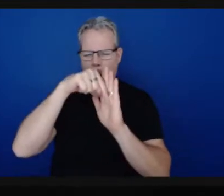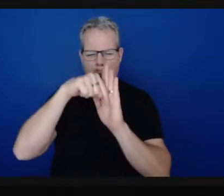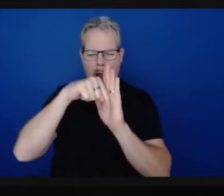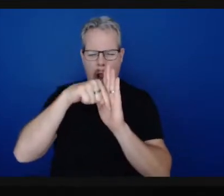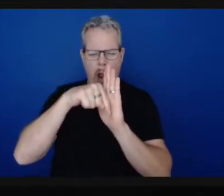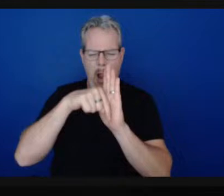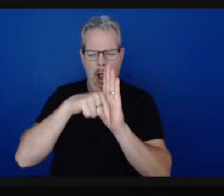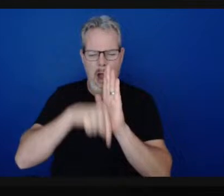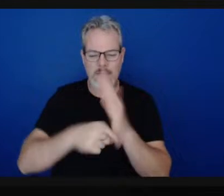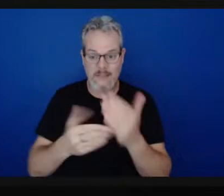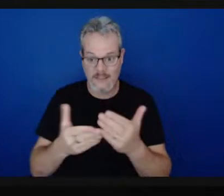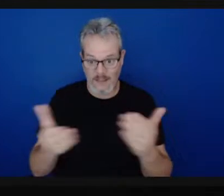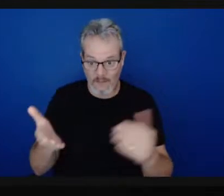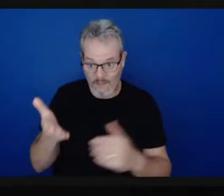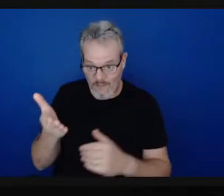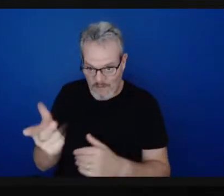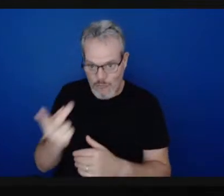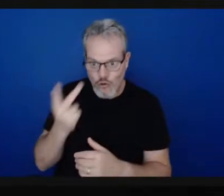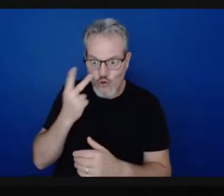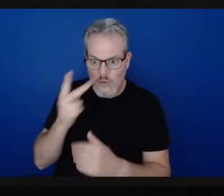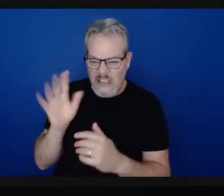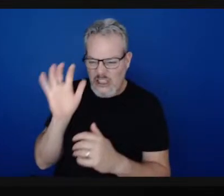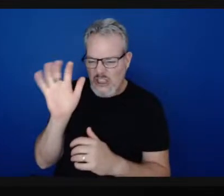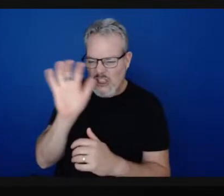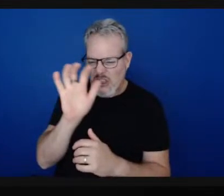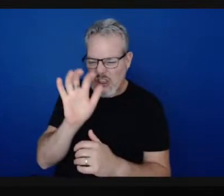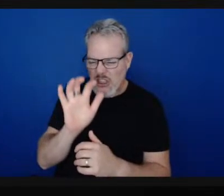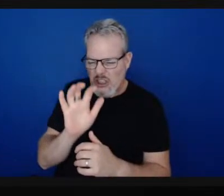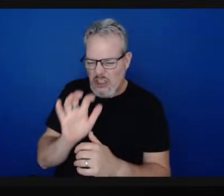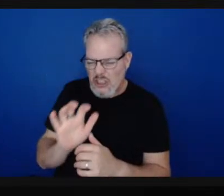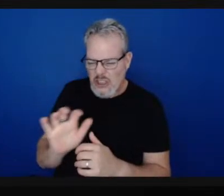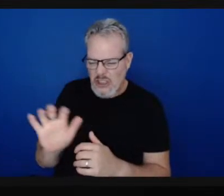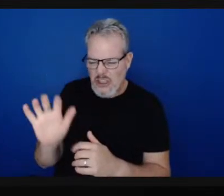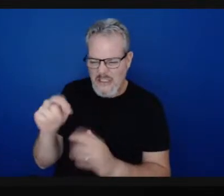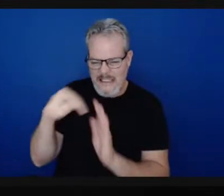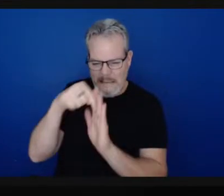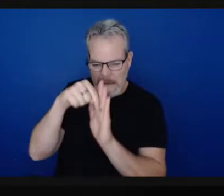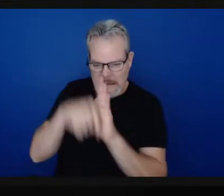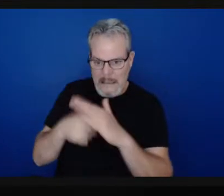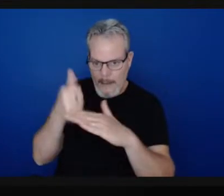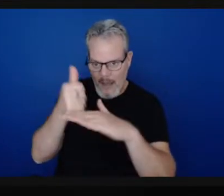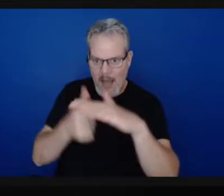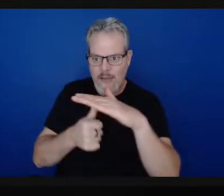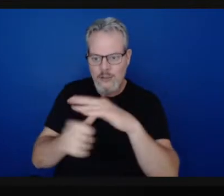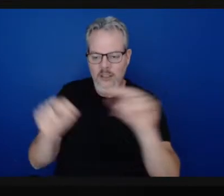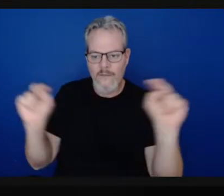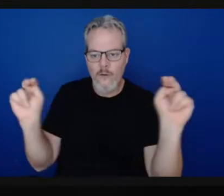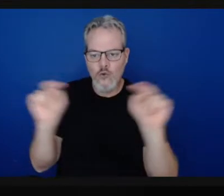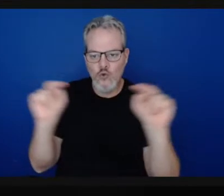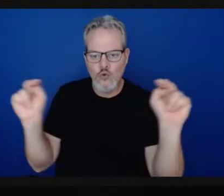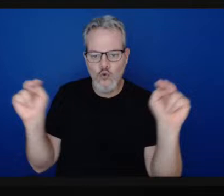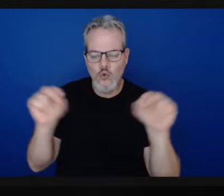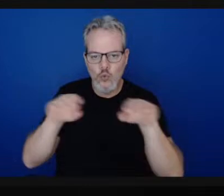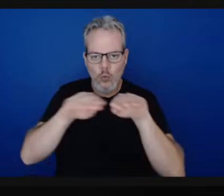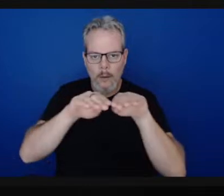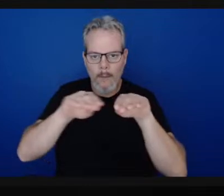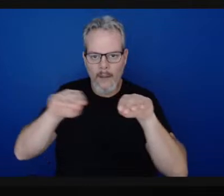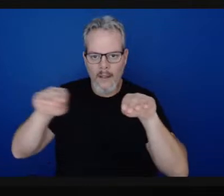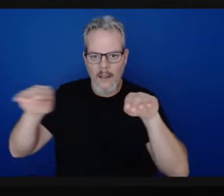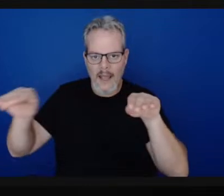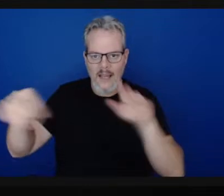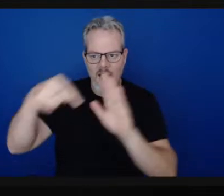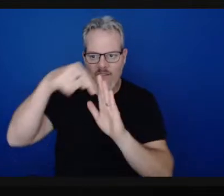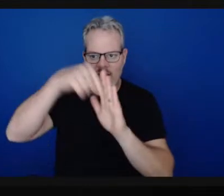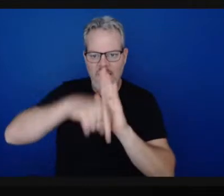Right, and there you see the deep earthquakes under Kilauea one more time, just below the neutral plane, right, depth of